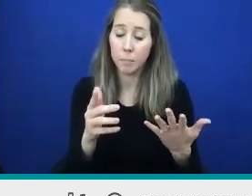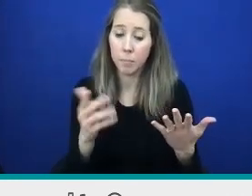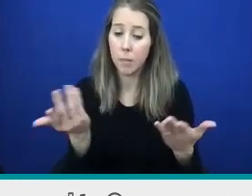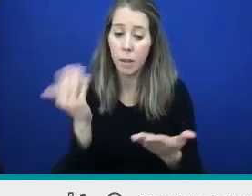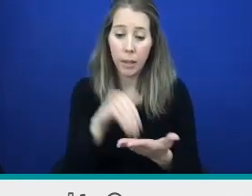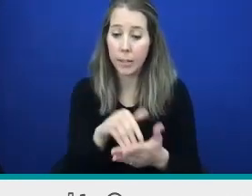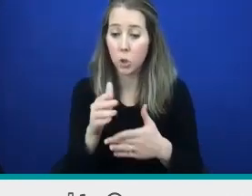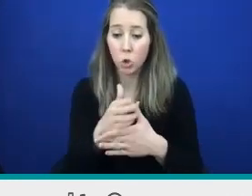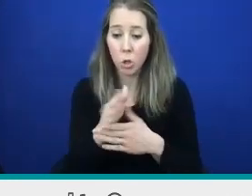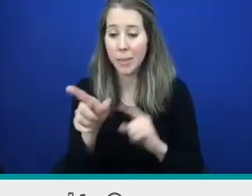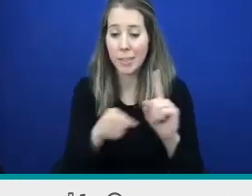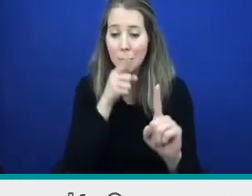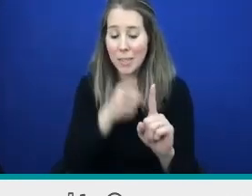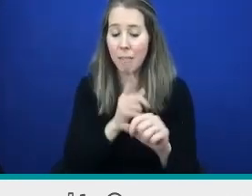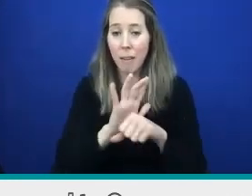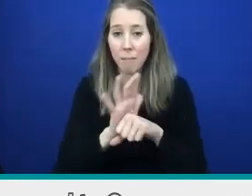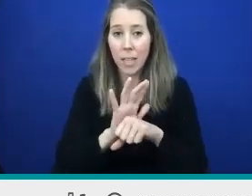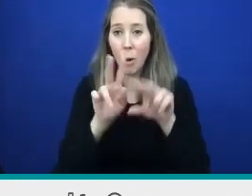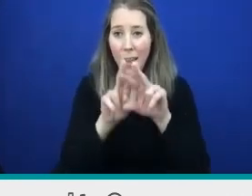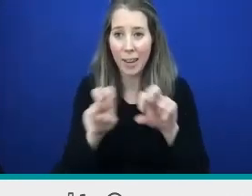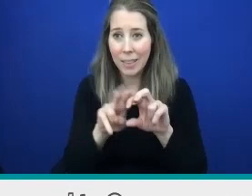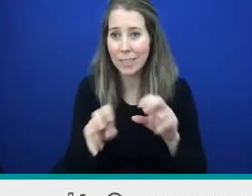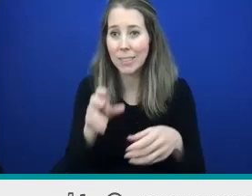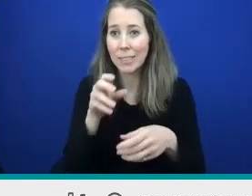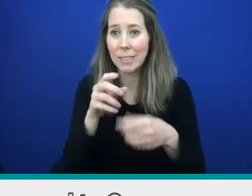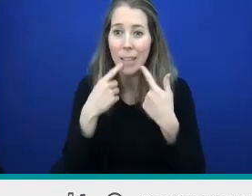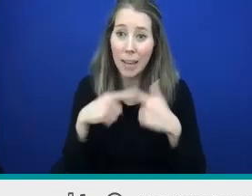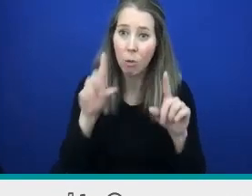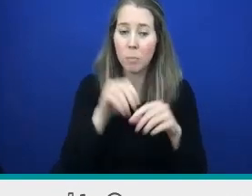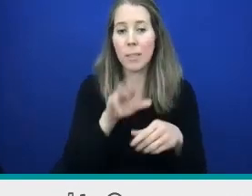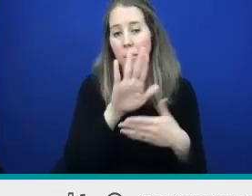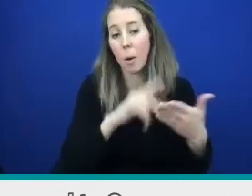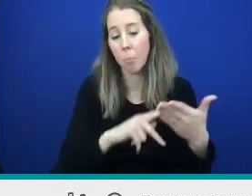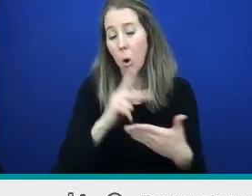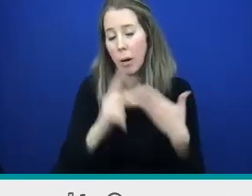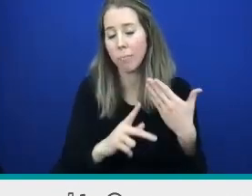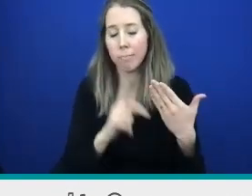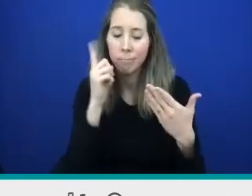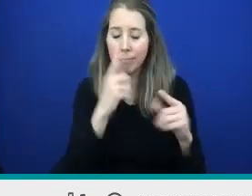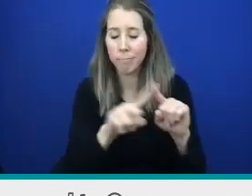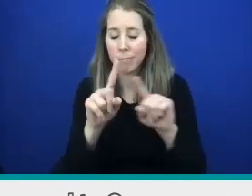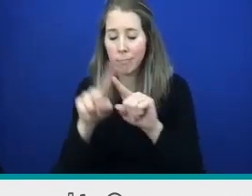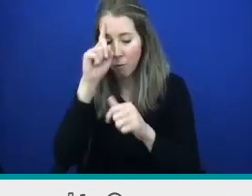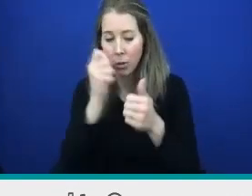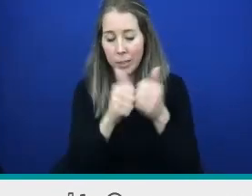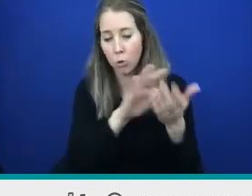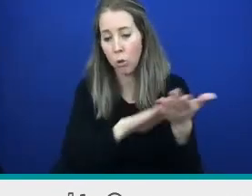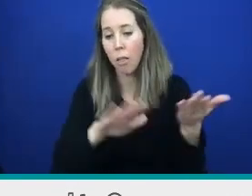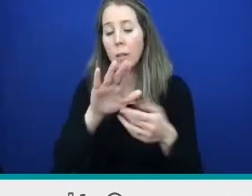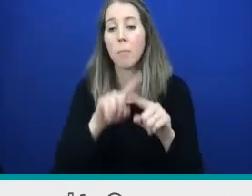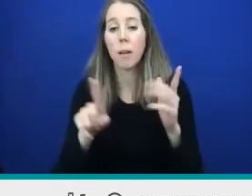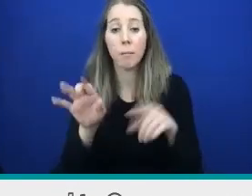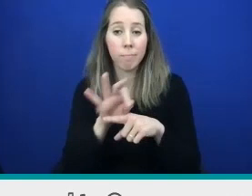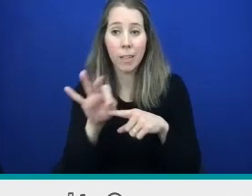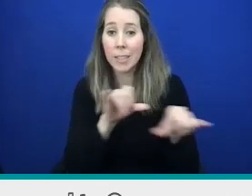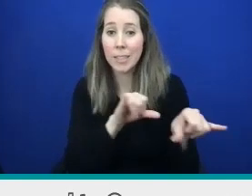again, sharing specific video analysis within their programs, whatever that looks like. Again, functionality is the same. Within